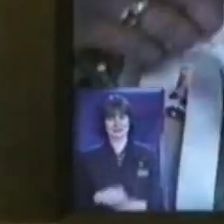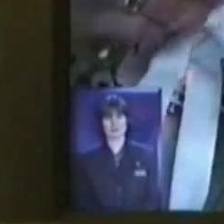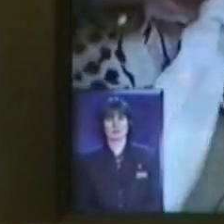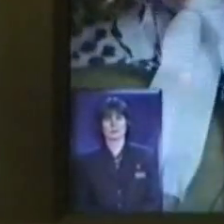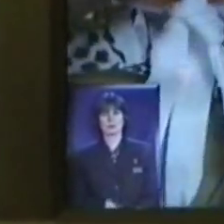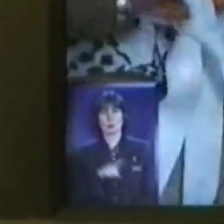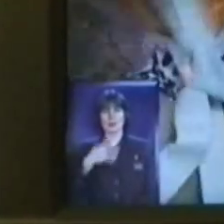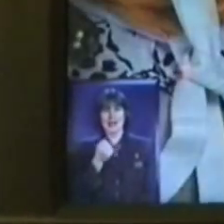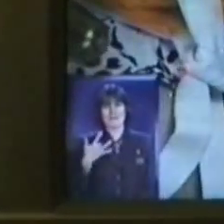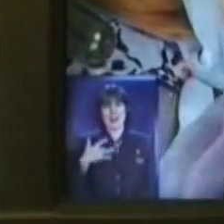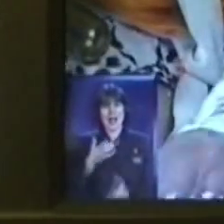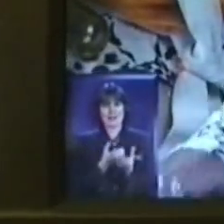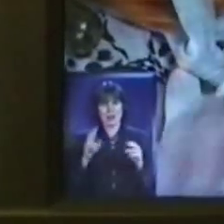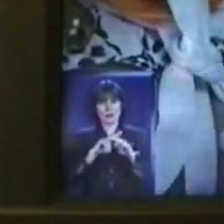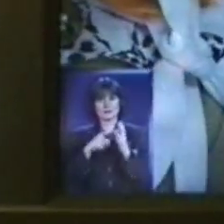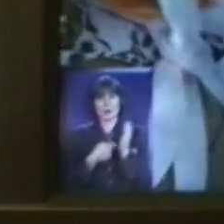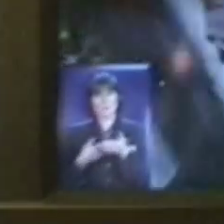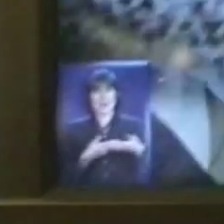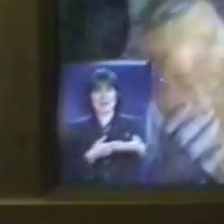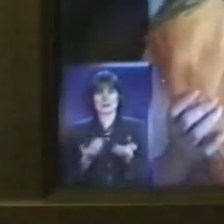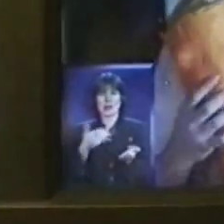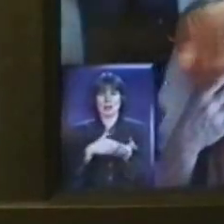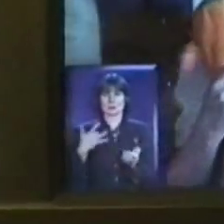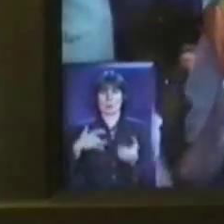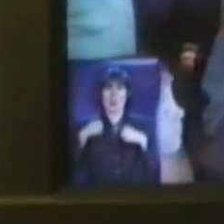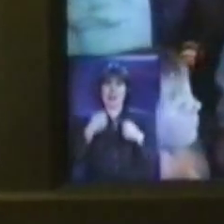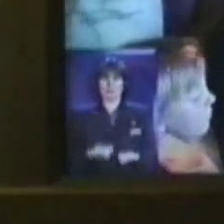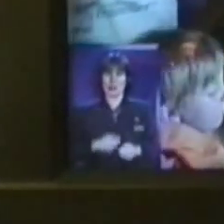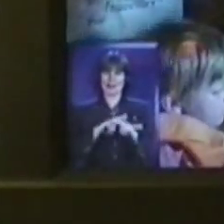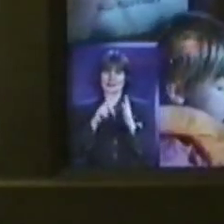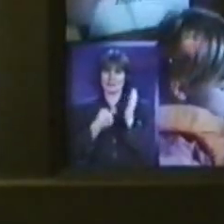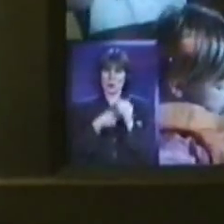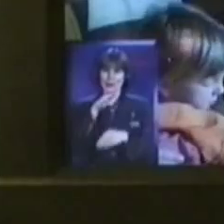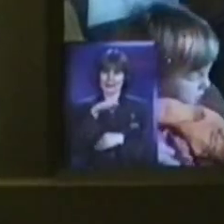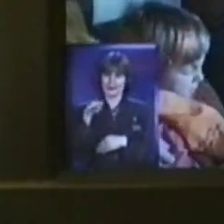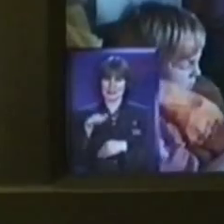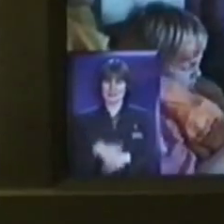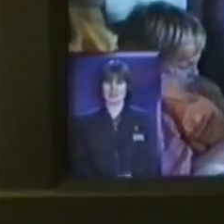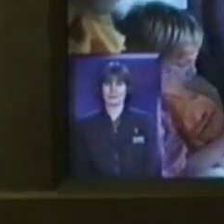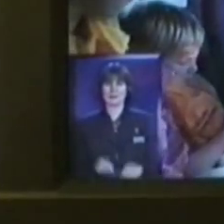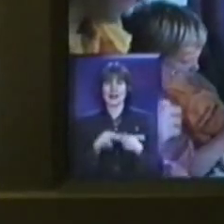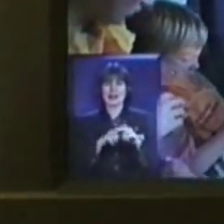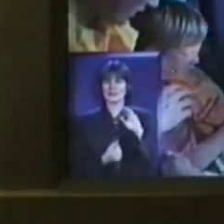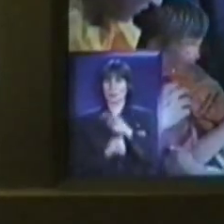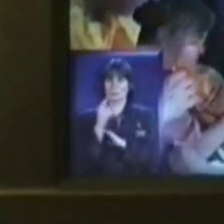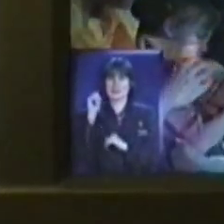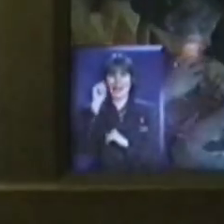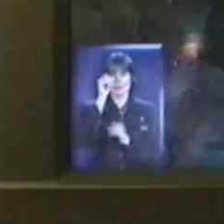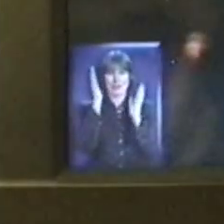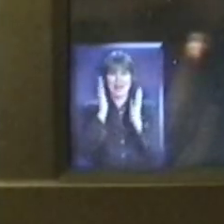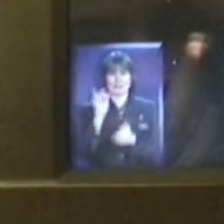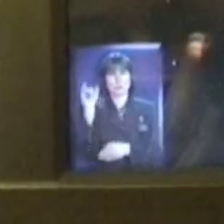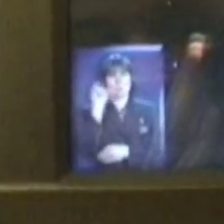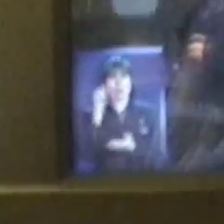Inflate your life jacket when you leave the aircraft. We'll supply life cots for babies and life jackets for infants.